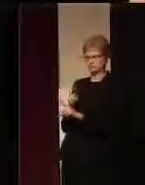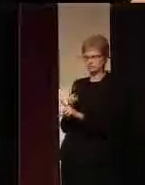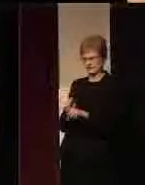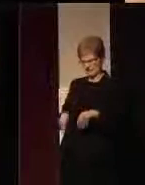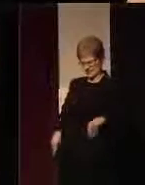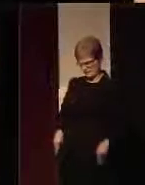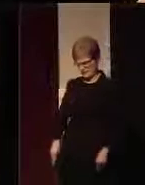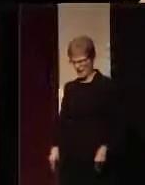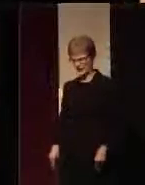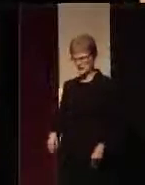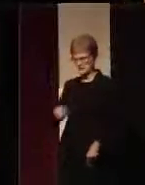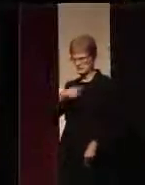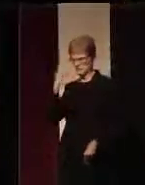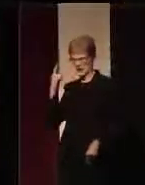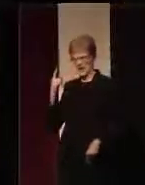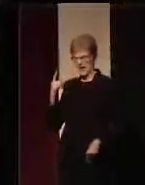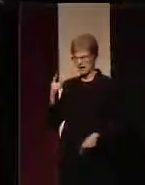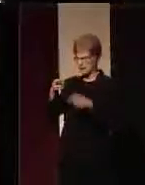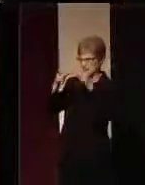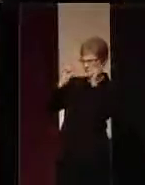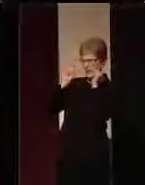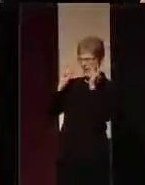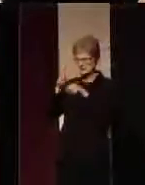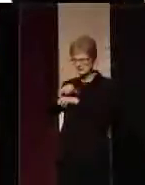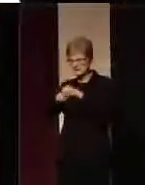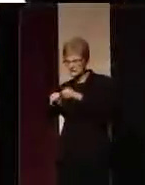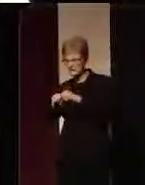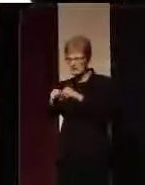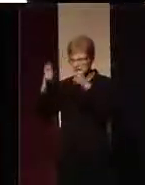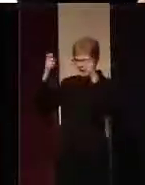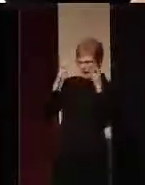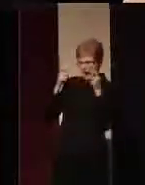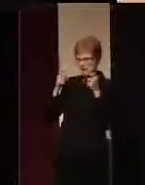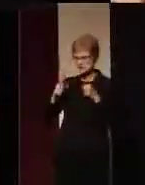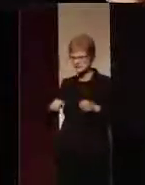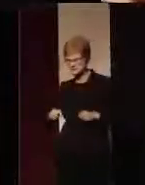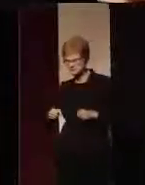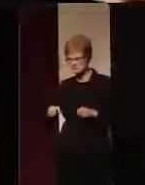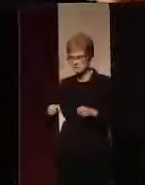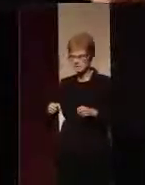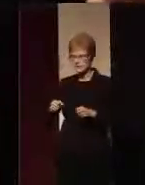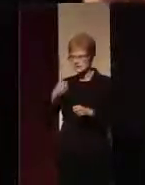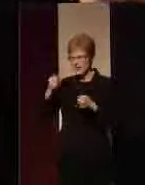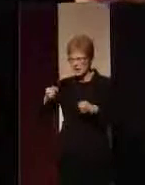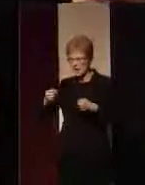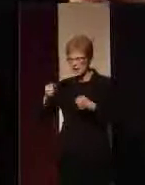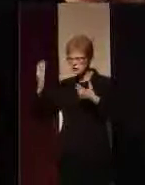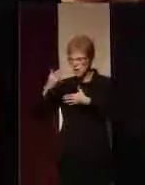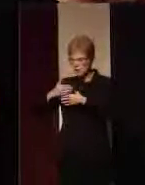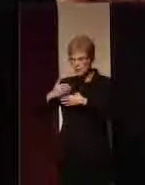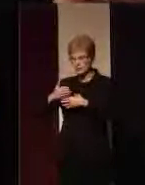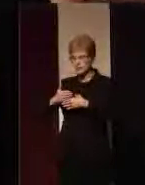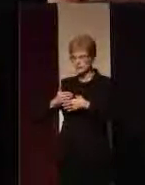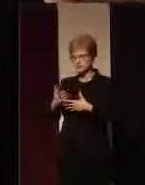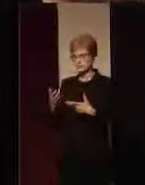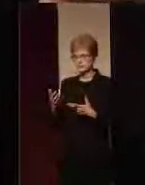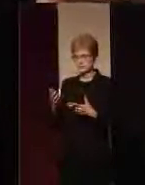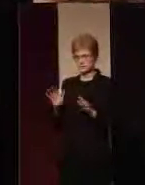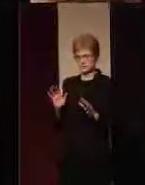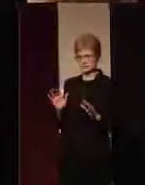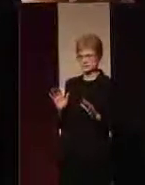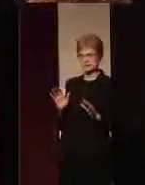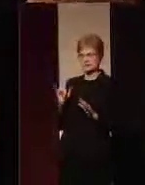the tactical black and the black glasses and the black gloves and the black hats. And they get out of black cars with tinted windows. That is not my style